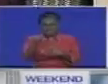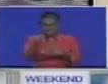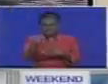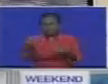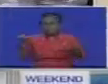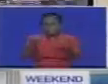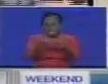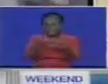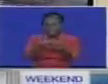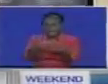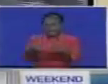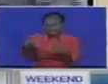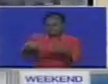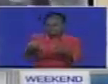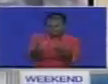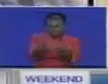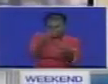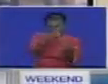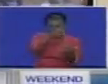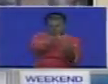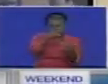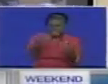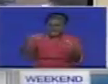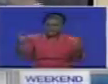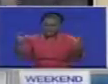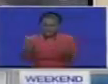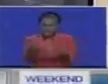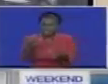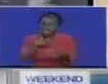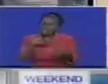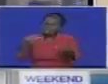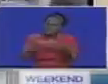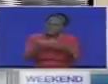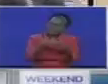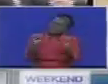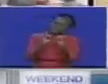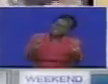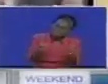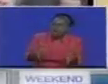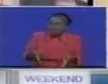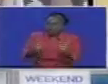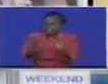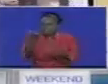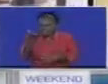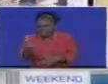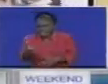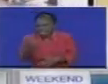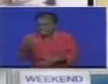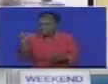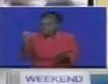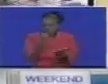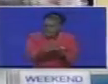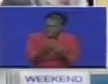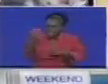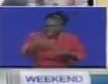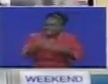member recruitment drive. Then people ask, so this is a party, didn't have members, here are the officials. Were you elected? Were you not?